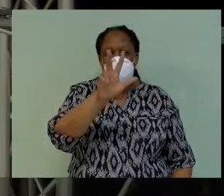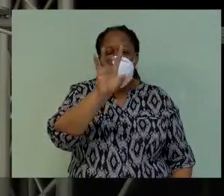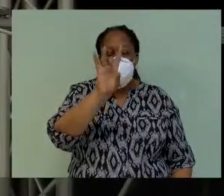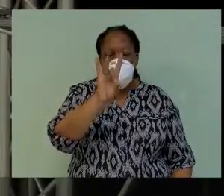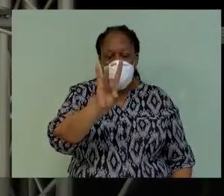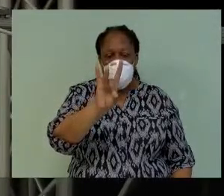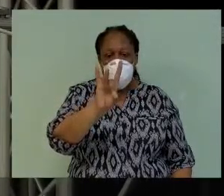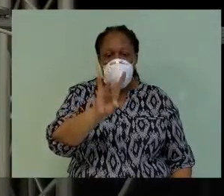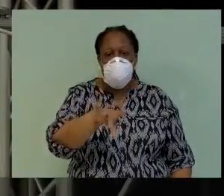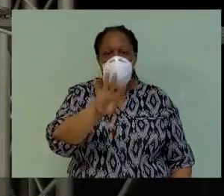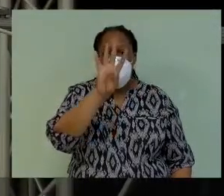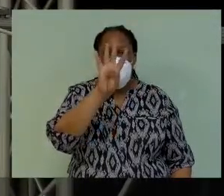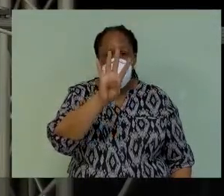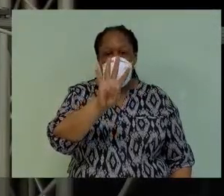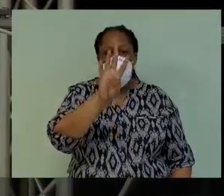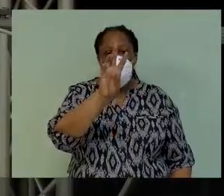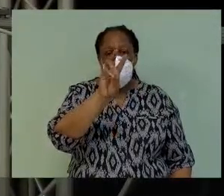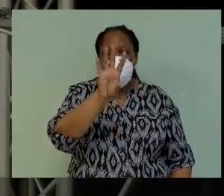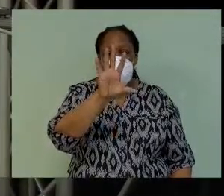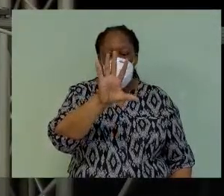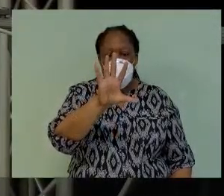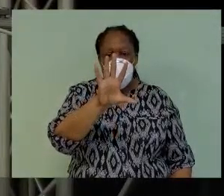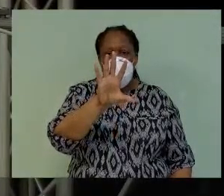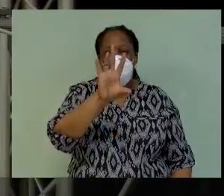465-7938. That is